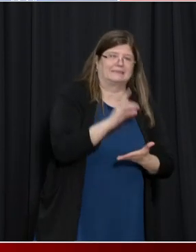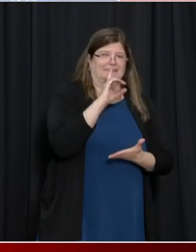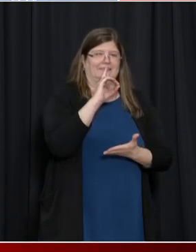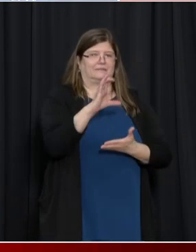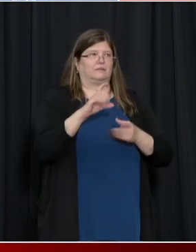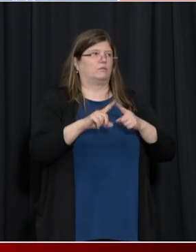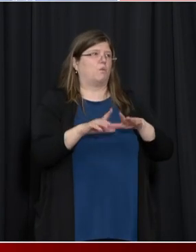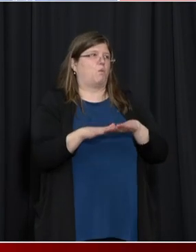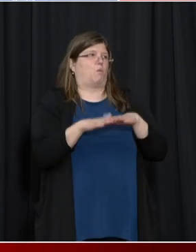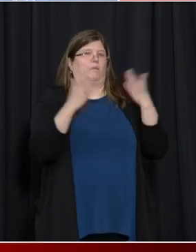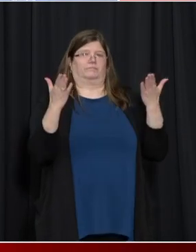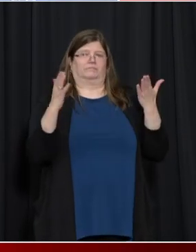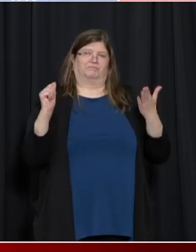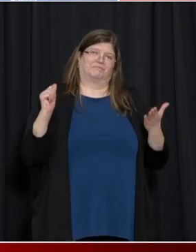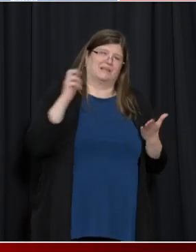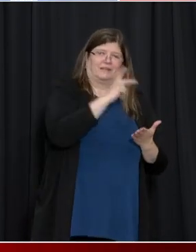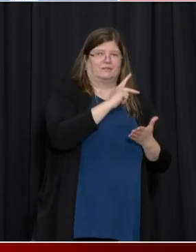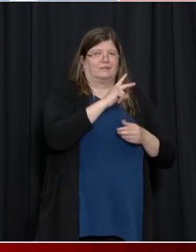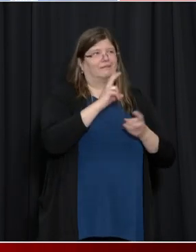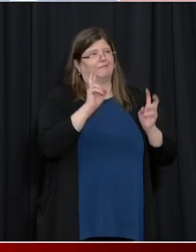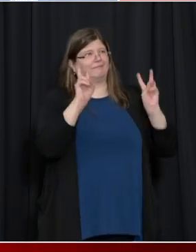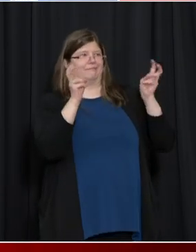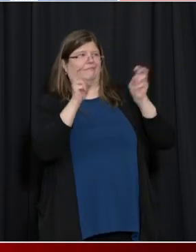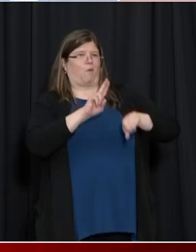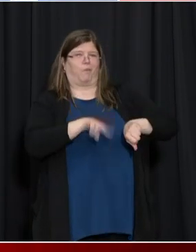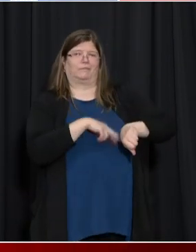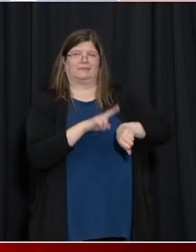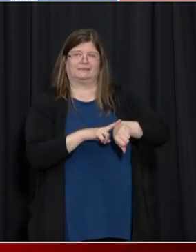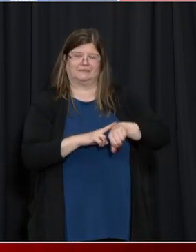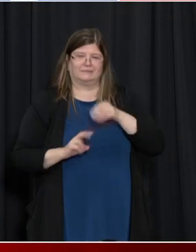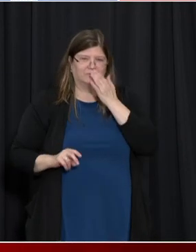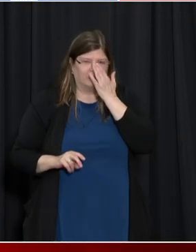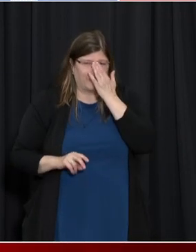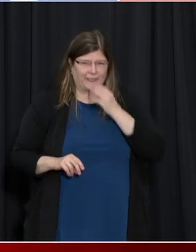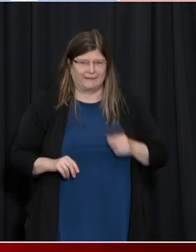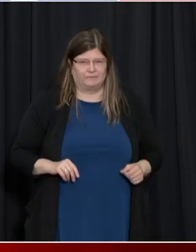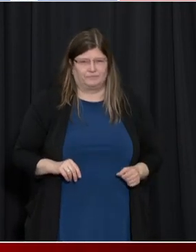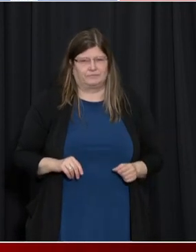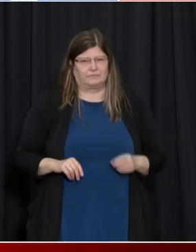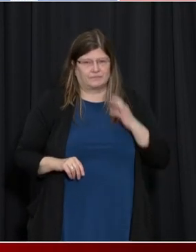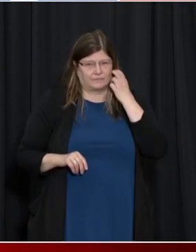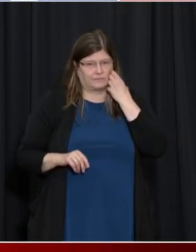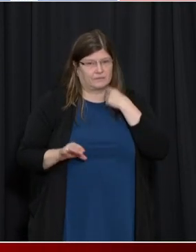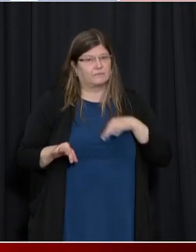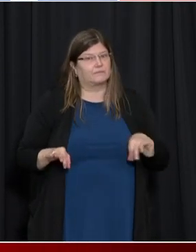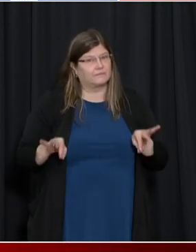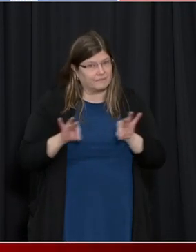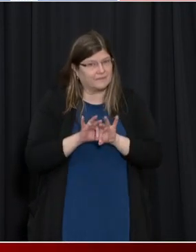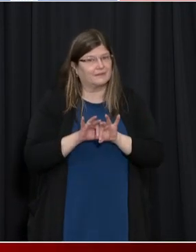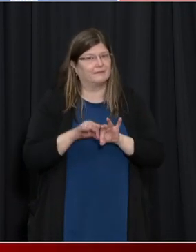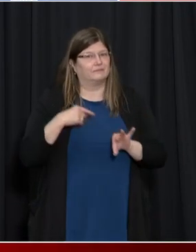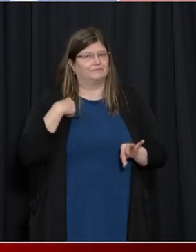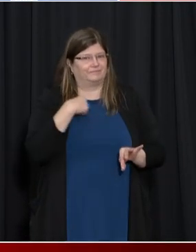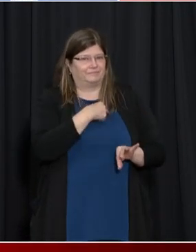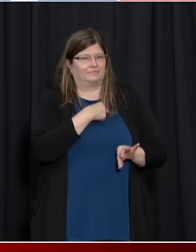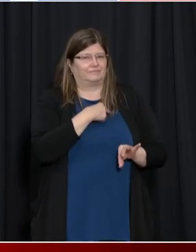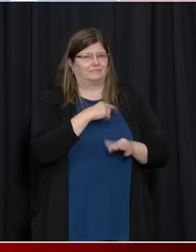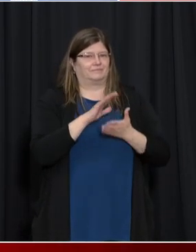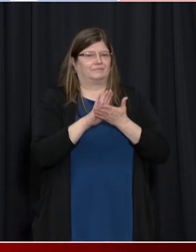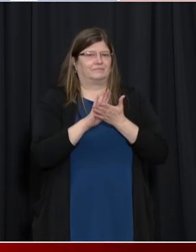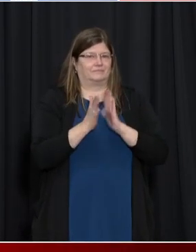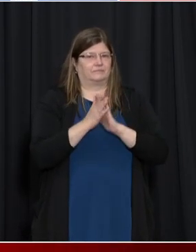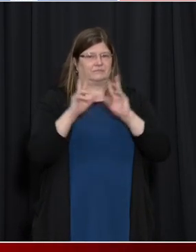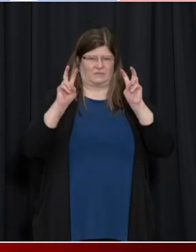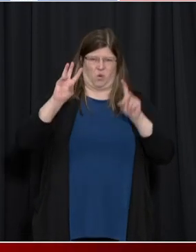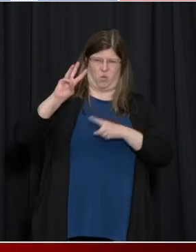Well, it is very important that the district is made whole and that the district gets what it's